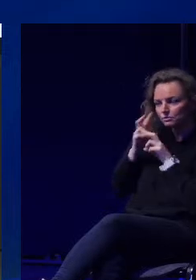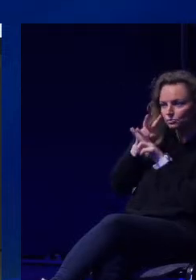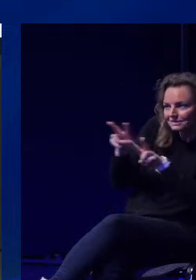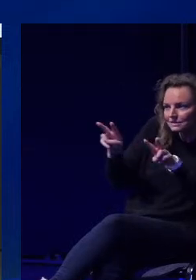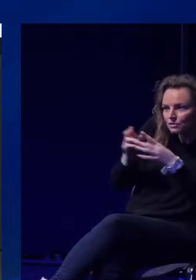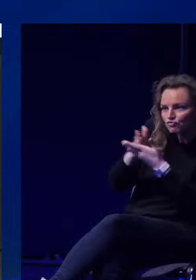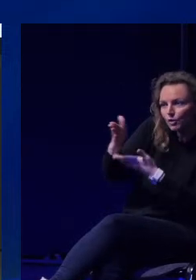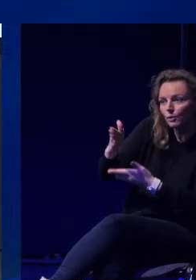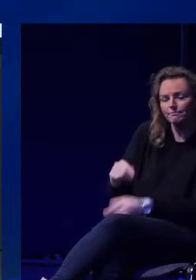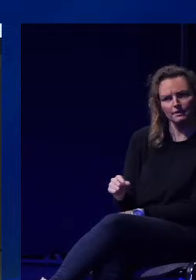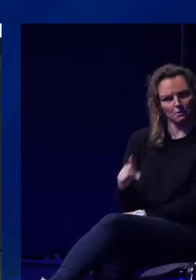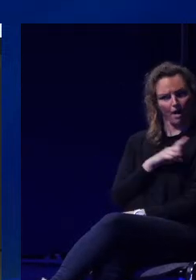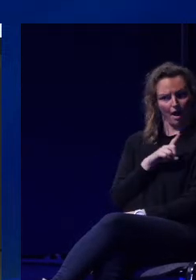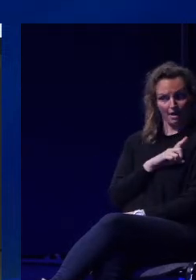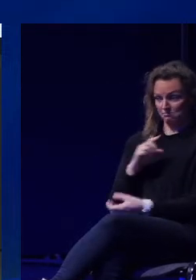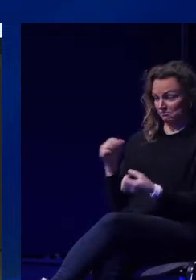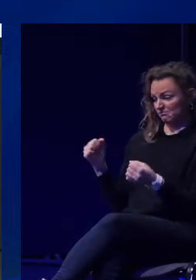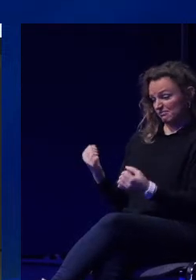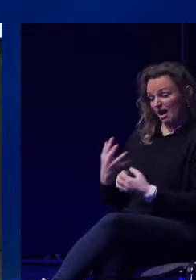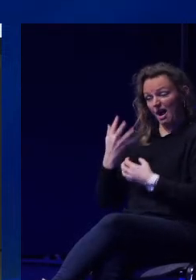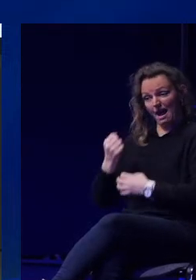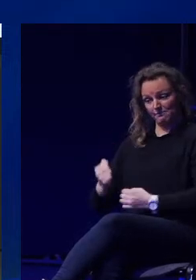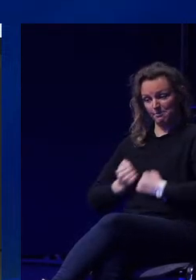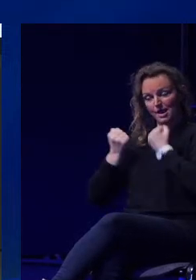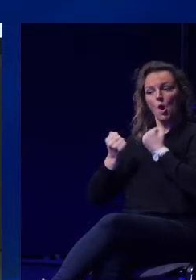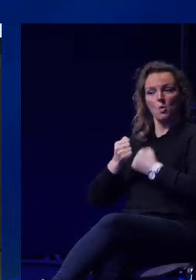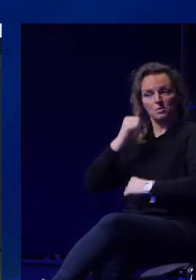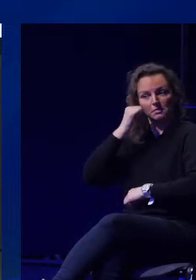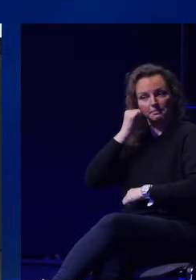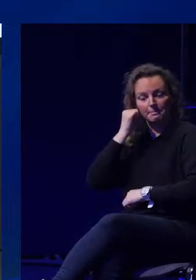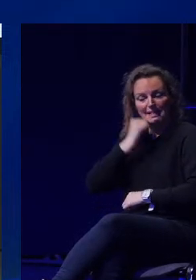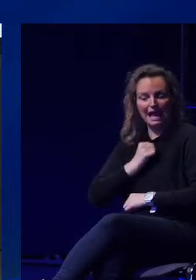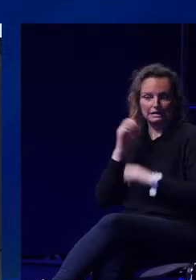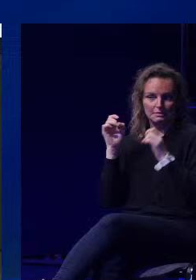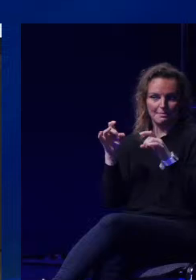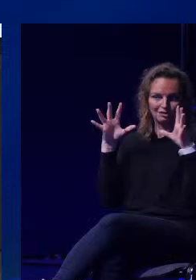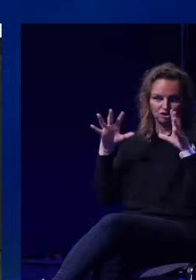lenses that I use or I have, and then in a moment I'm going to show you,